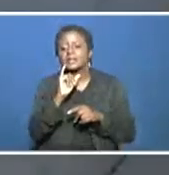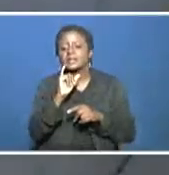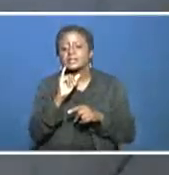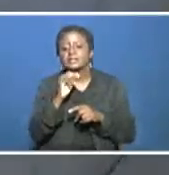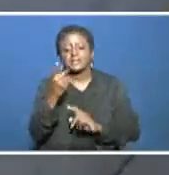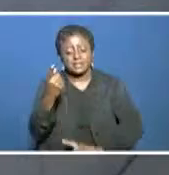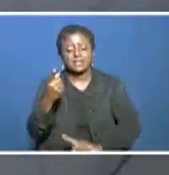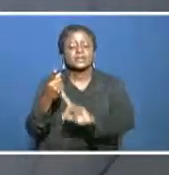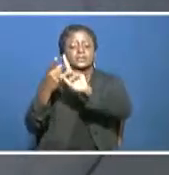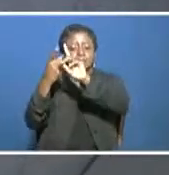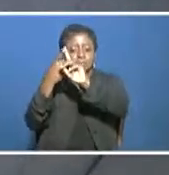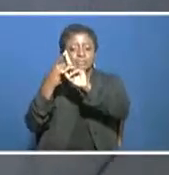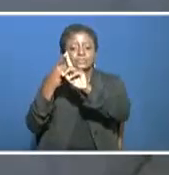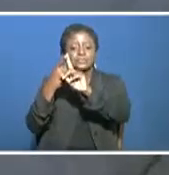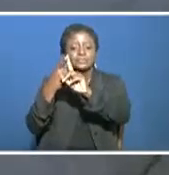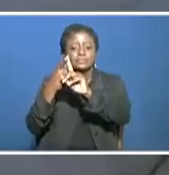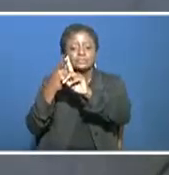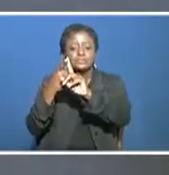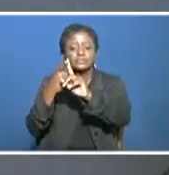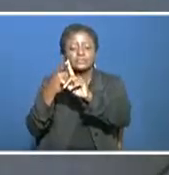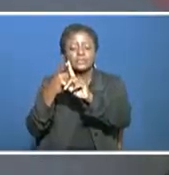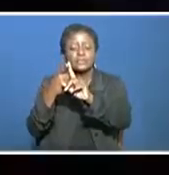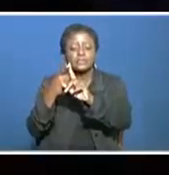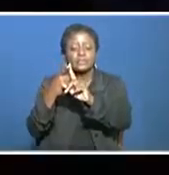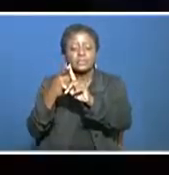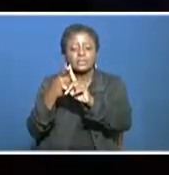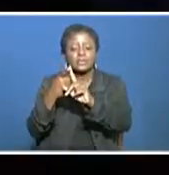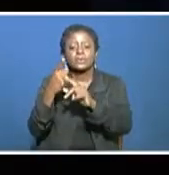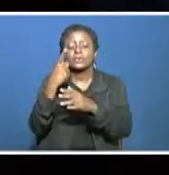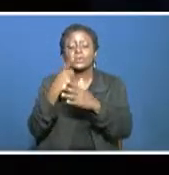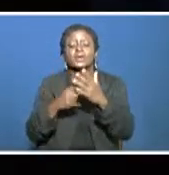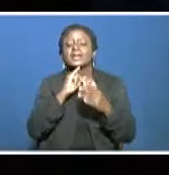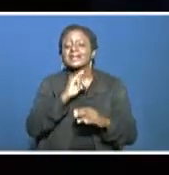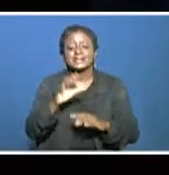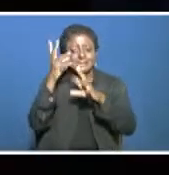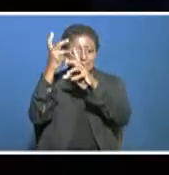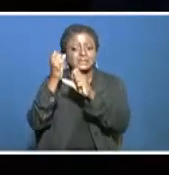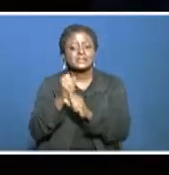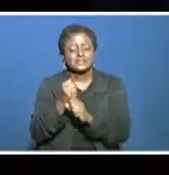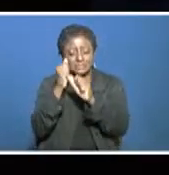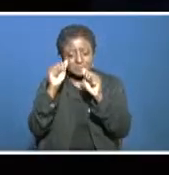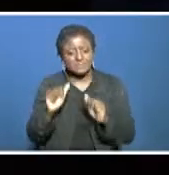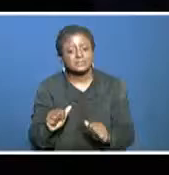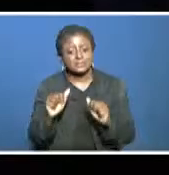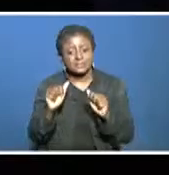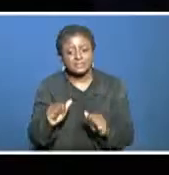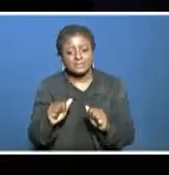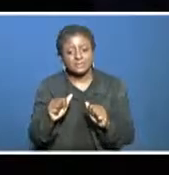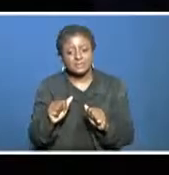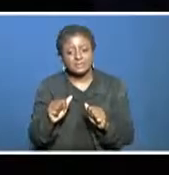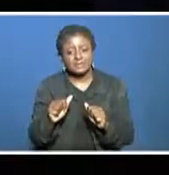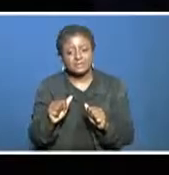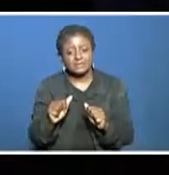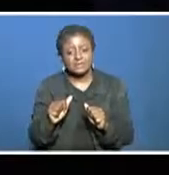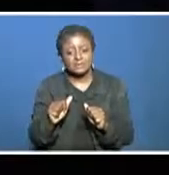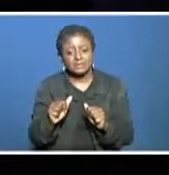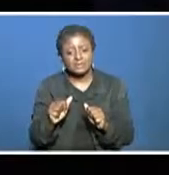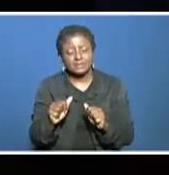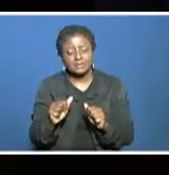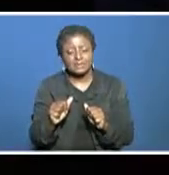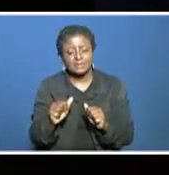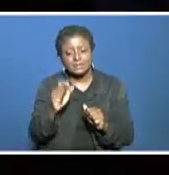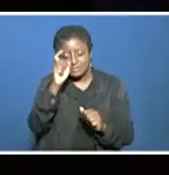goal. What is achievable, though, however, and morally compelling for us,